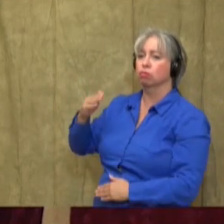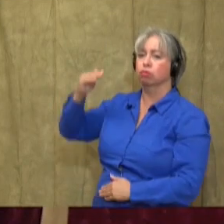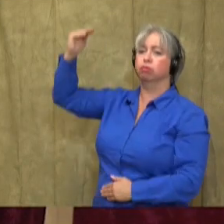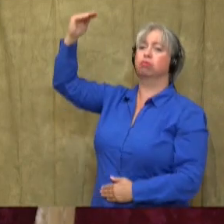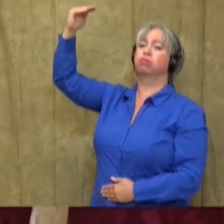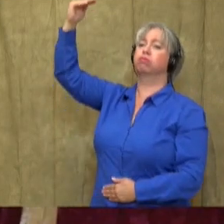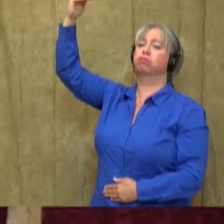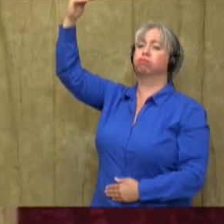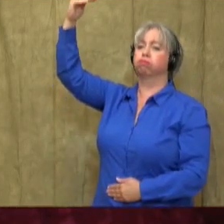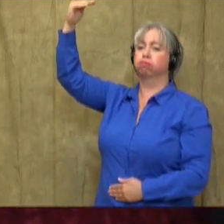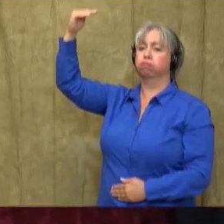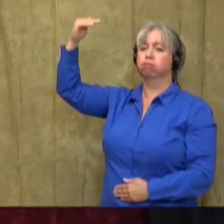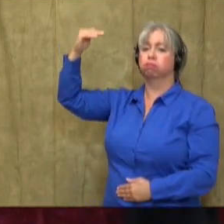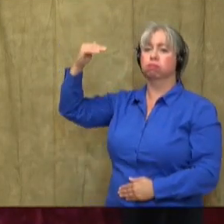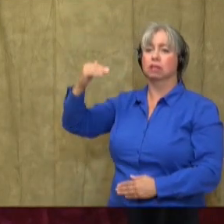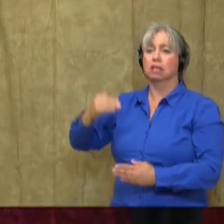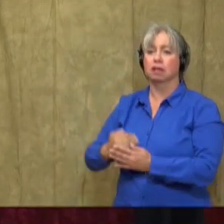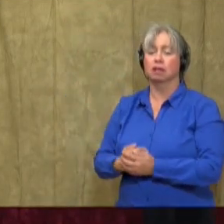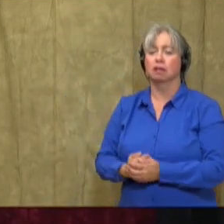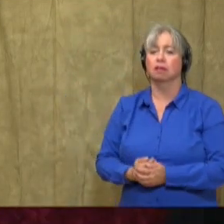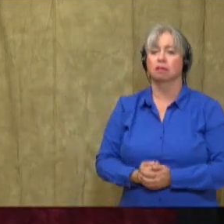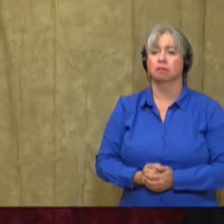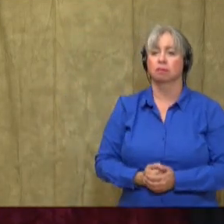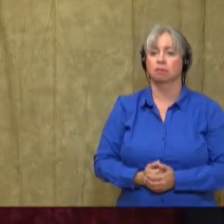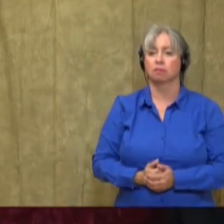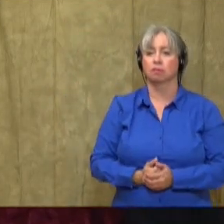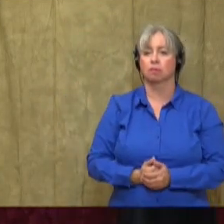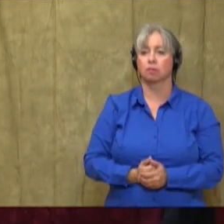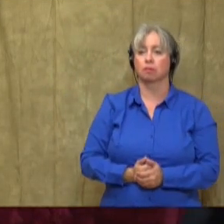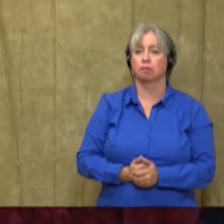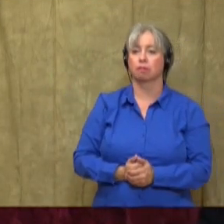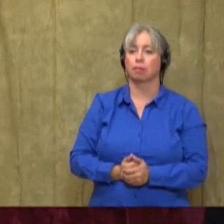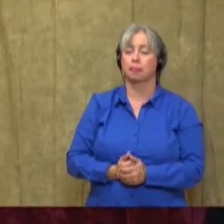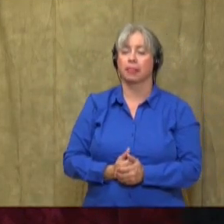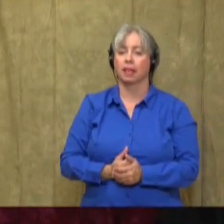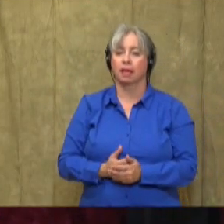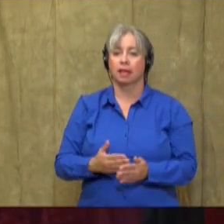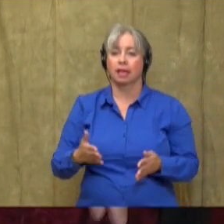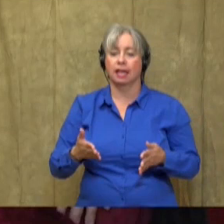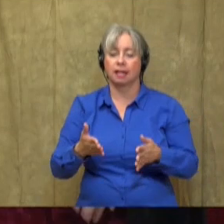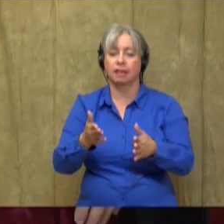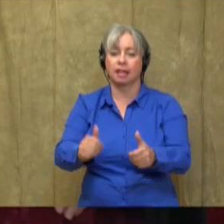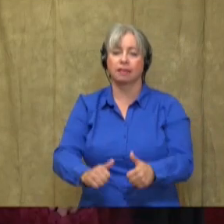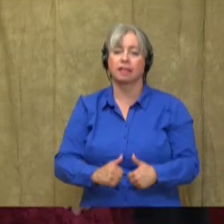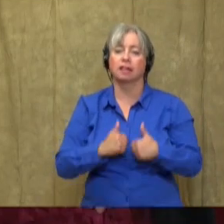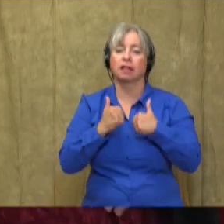And most of the greatest cathedrals were actually laid out in the shape of a cross.